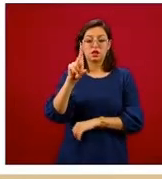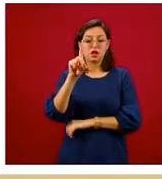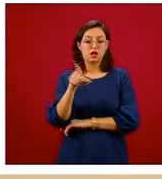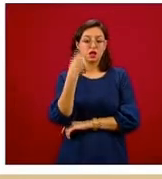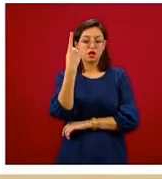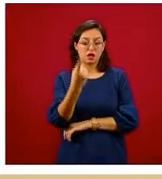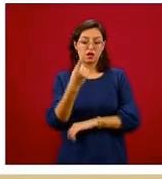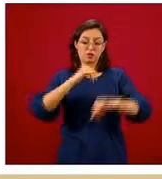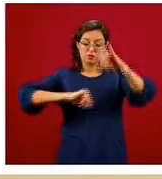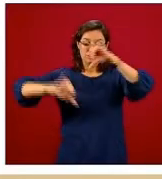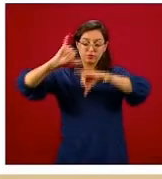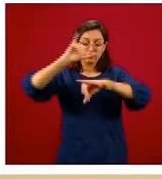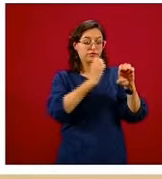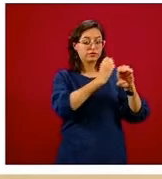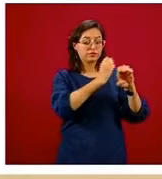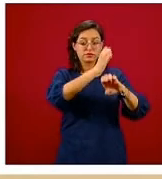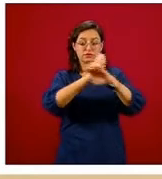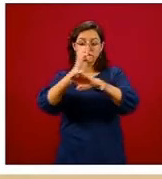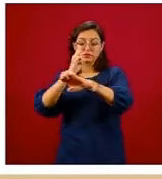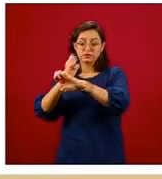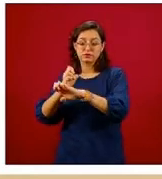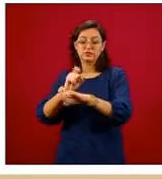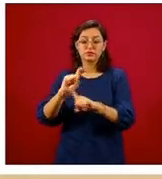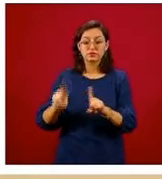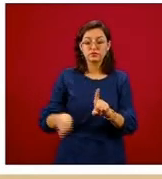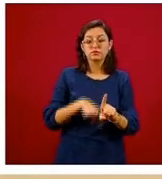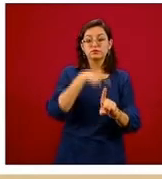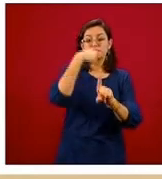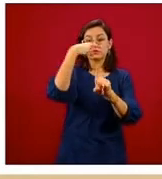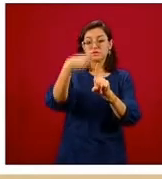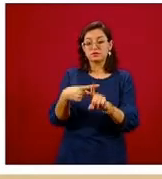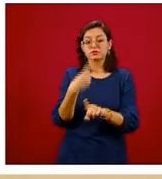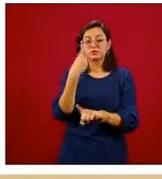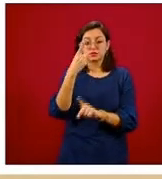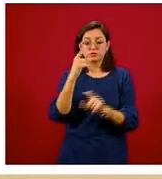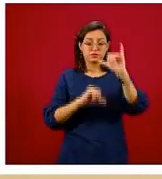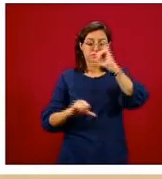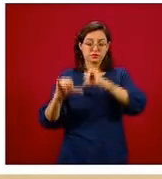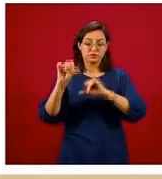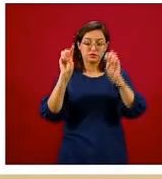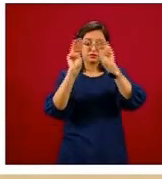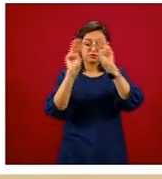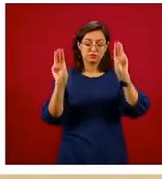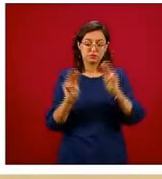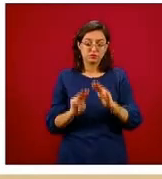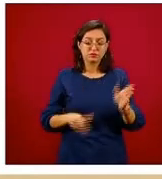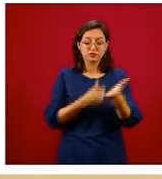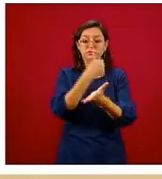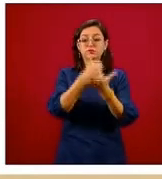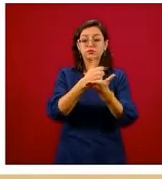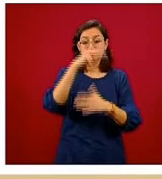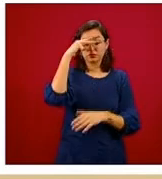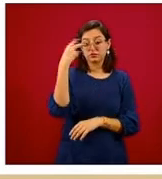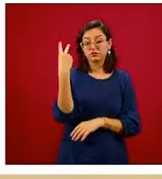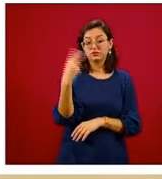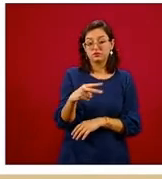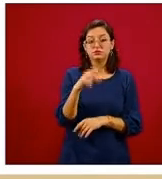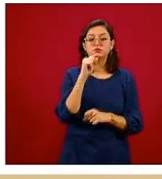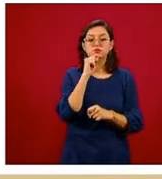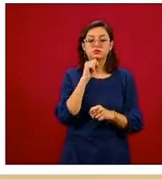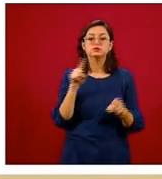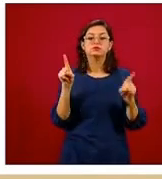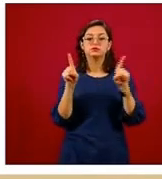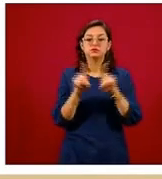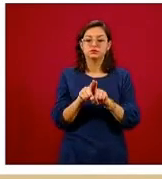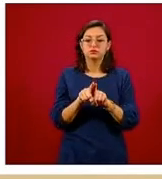state network of laboratories, 71 throughout Mexico, plus the metropolitan laboratory pertaining